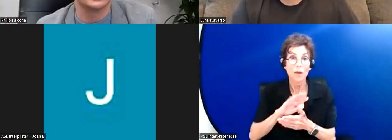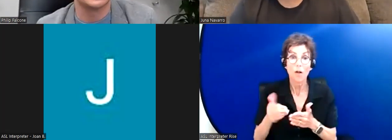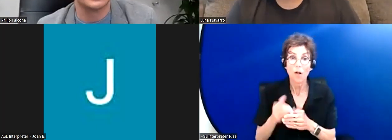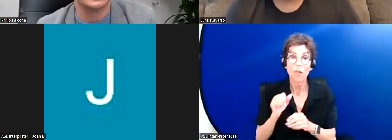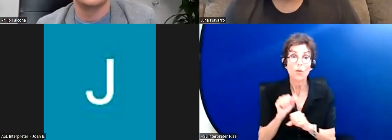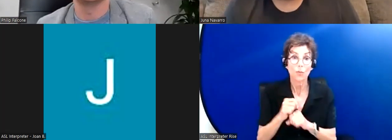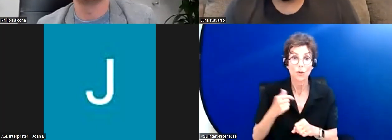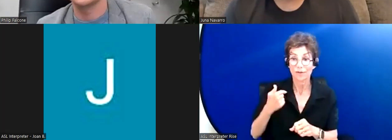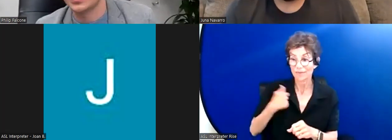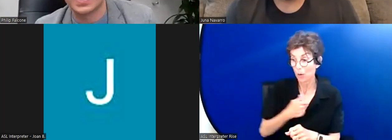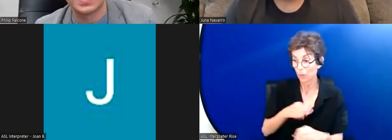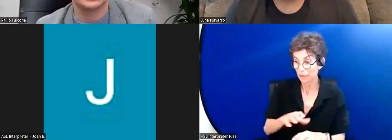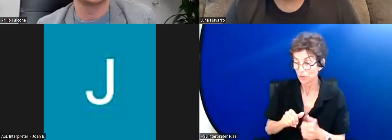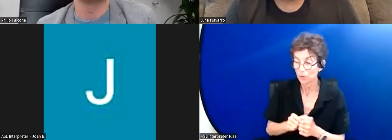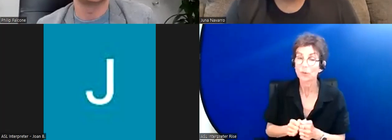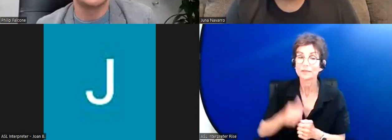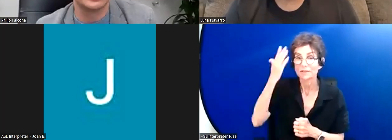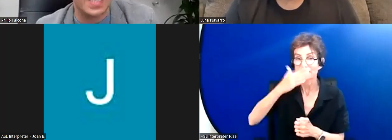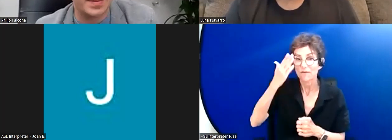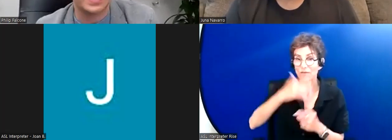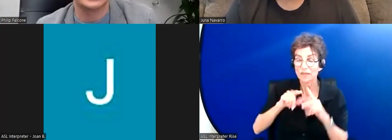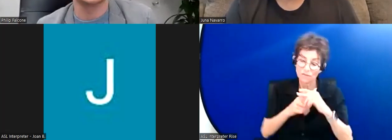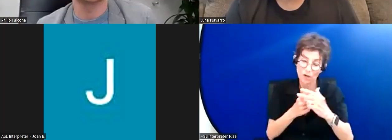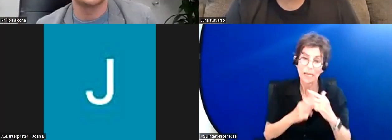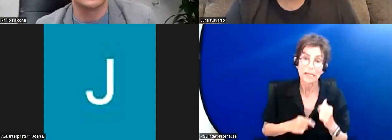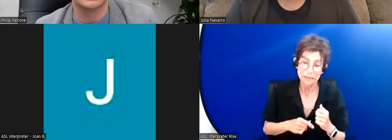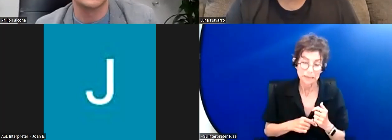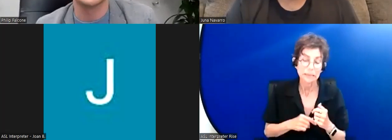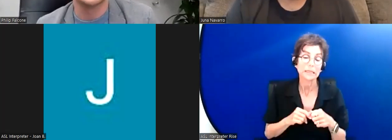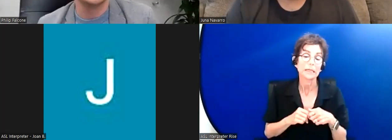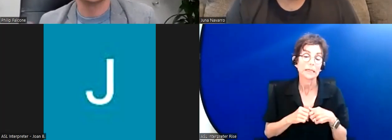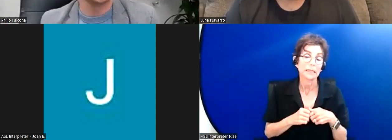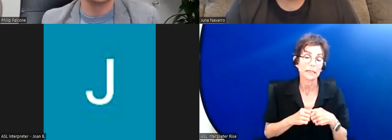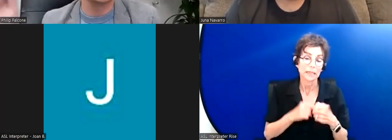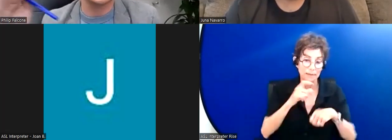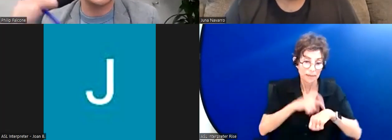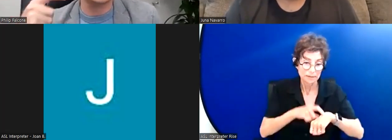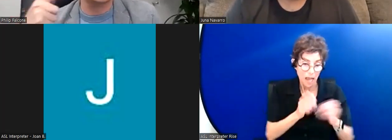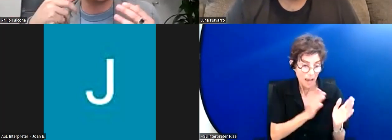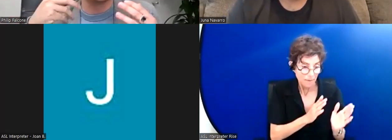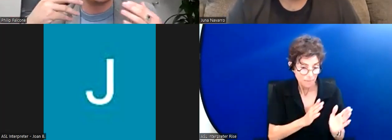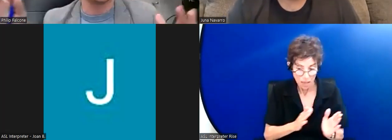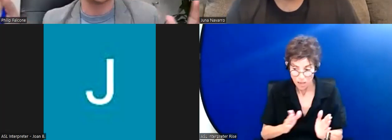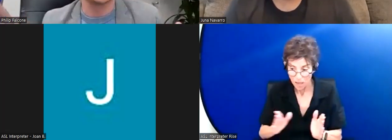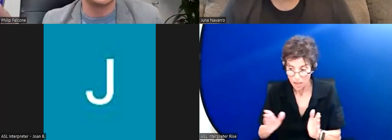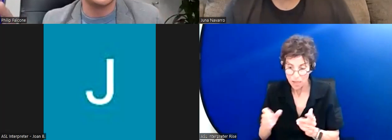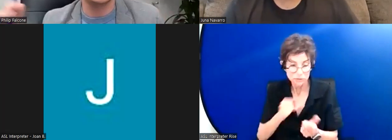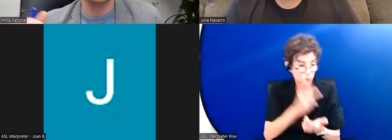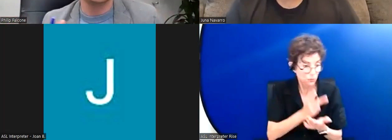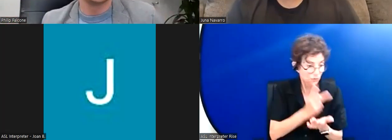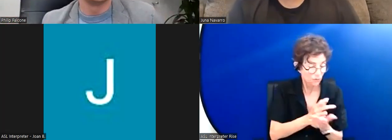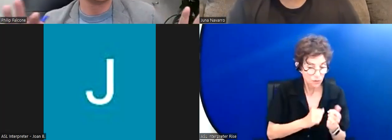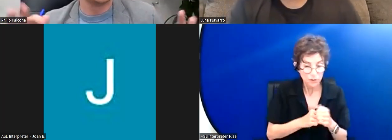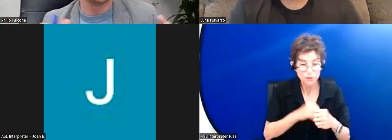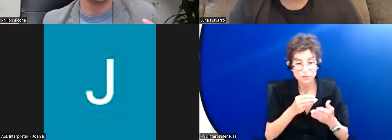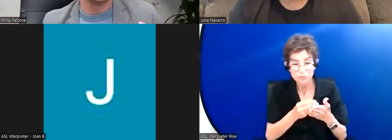on the front end of getting the agreement signed and getting all the timelines lined up and all the approvals, from there, once the paint starts going on the wall,